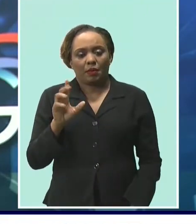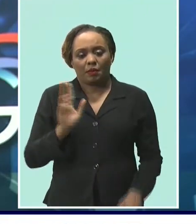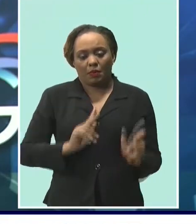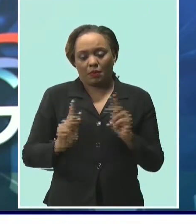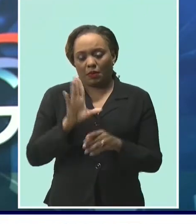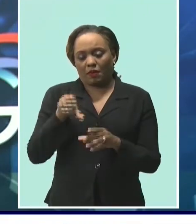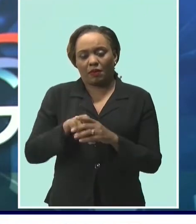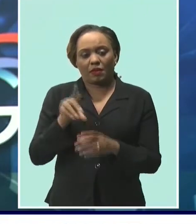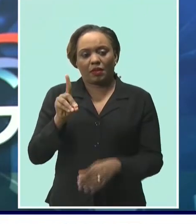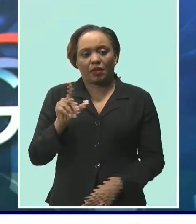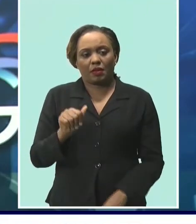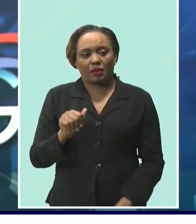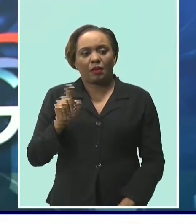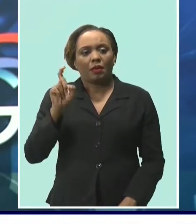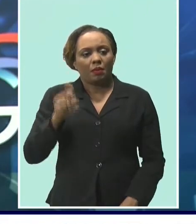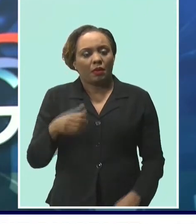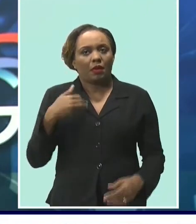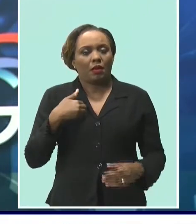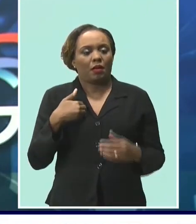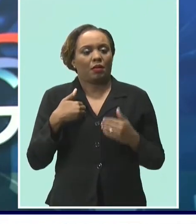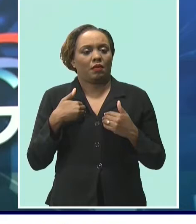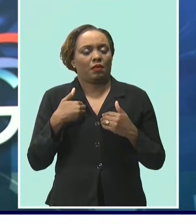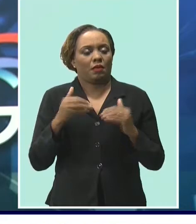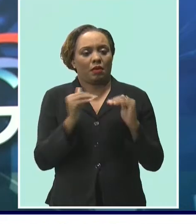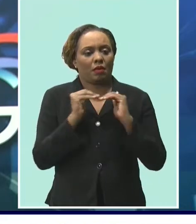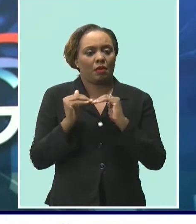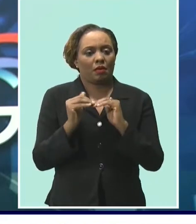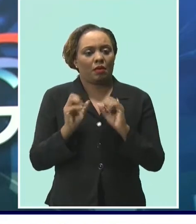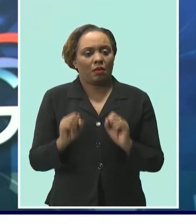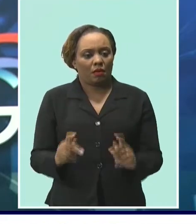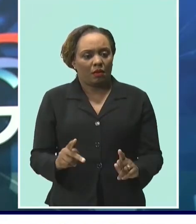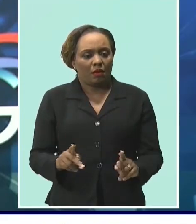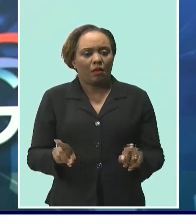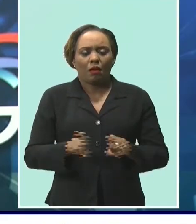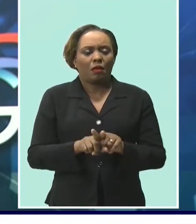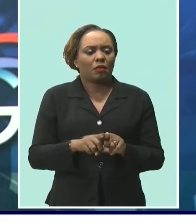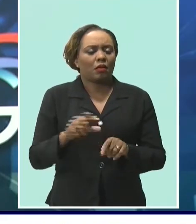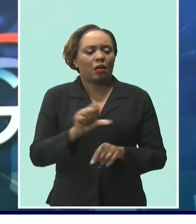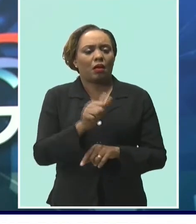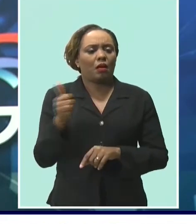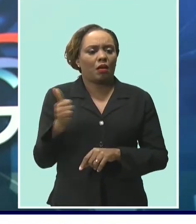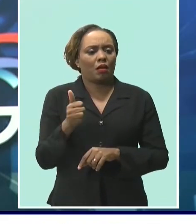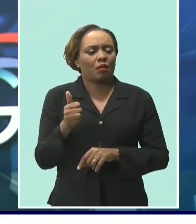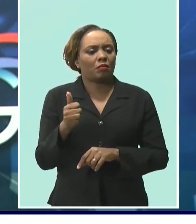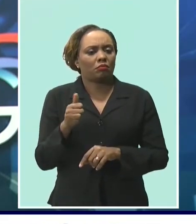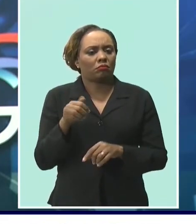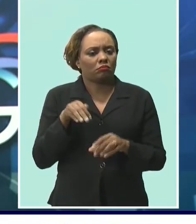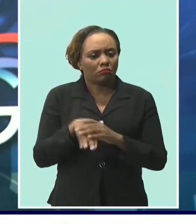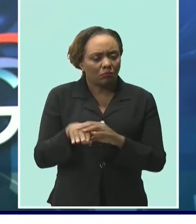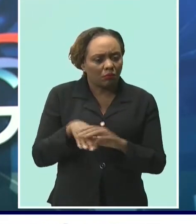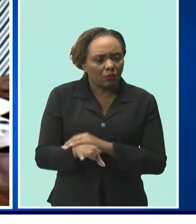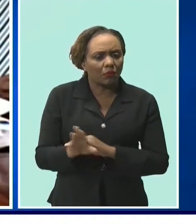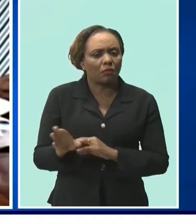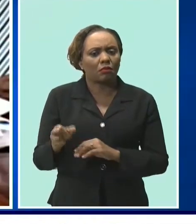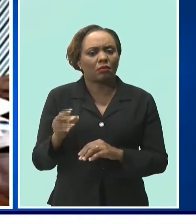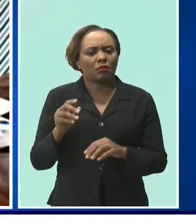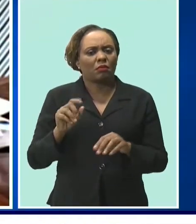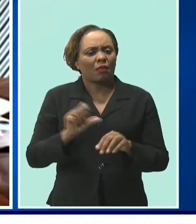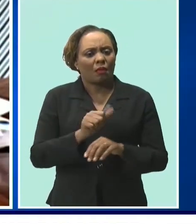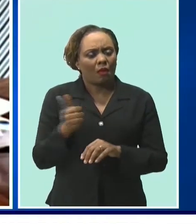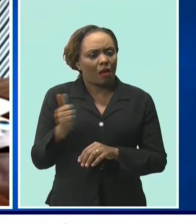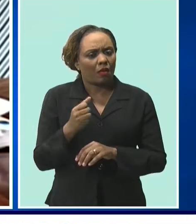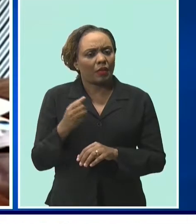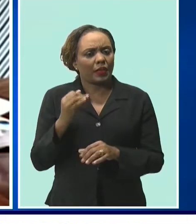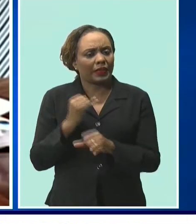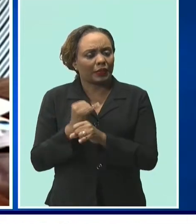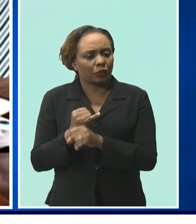own businesses. He says they are also welcomed at Fund Access and the Enterprise Growth Fund Limited. It speaks to